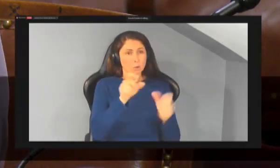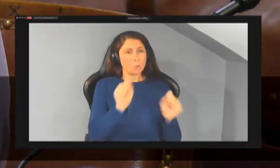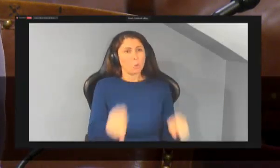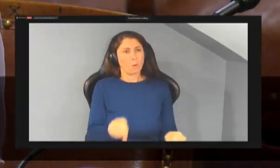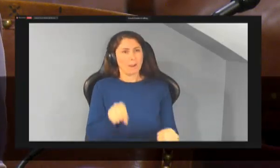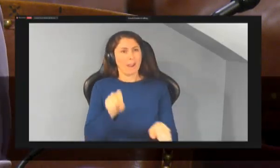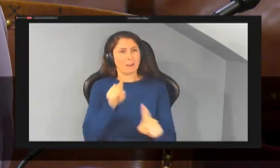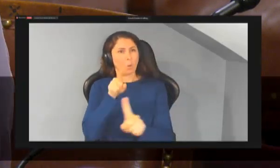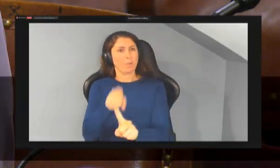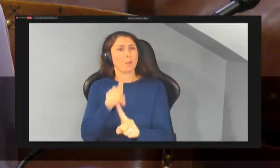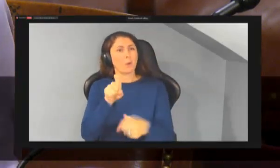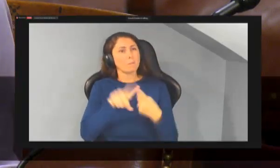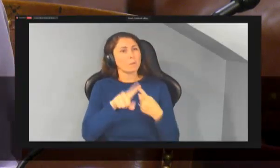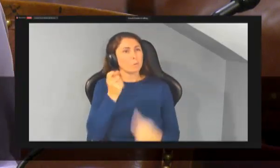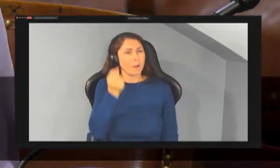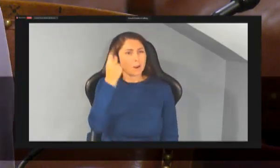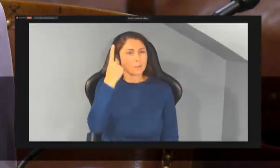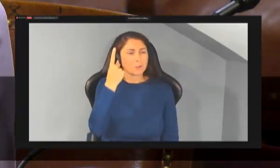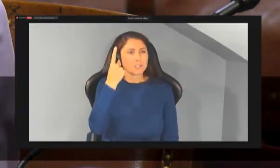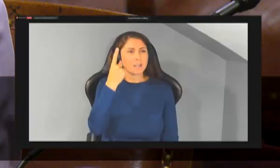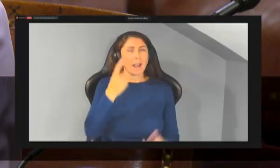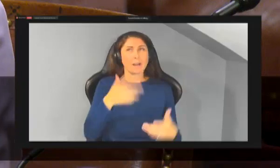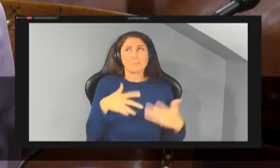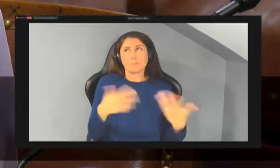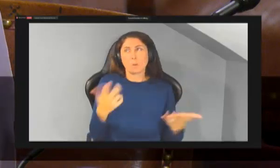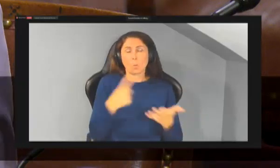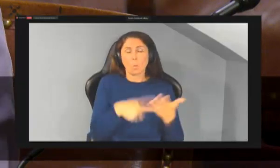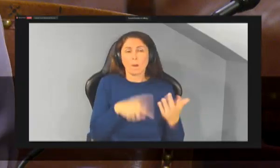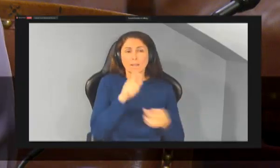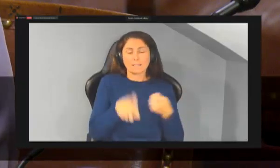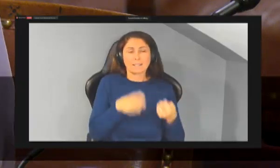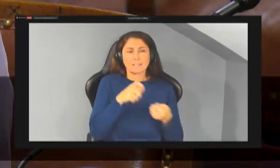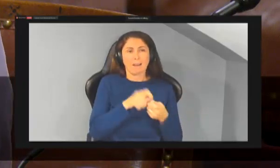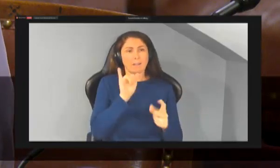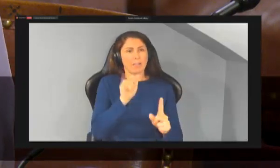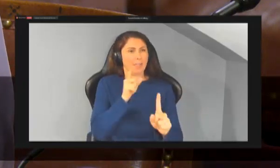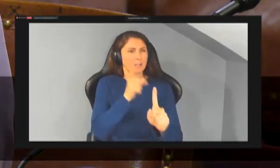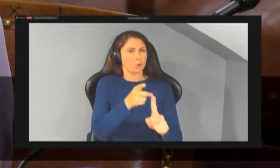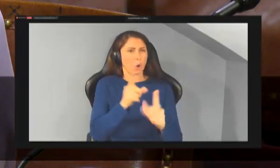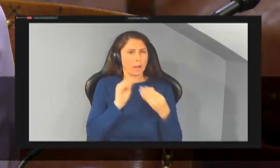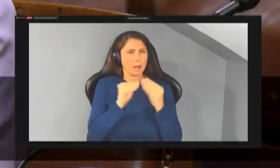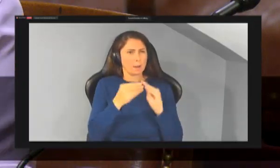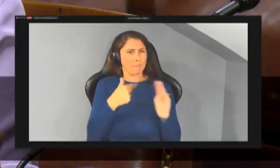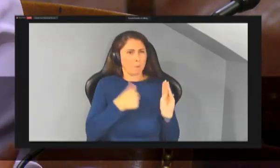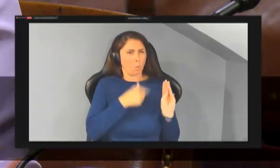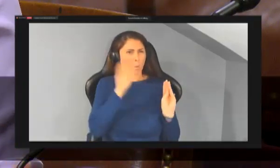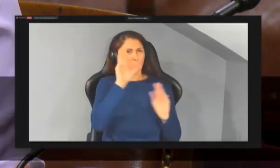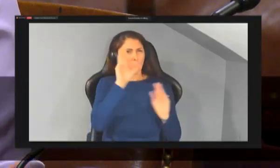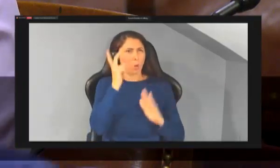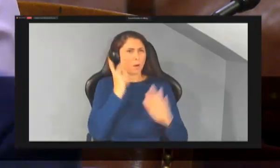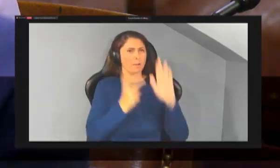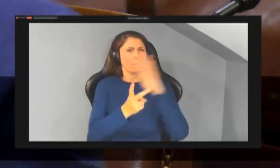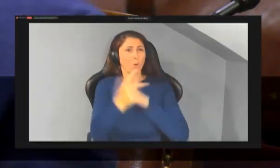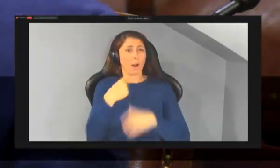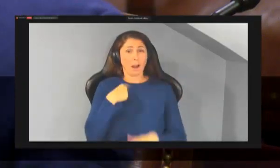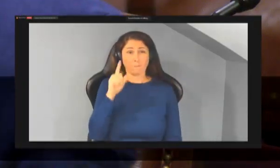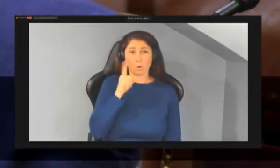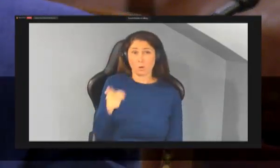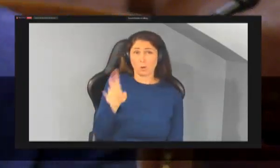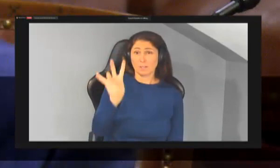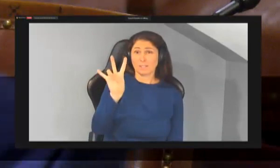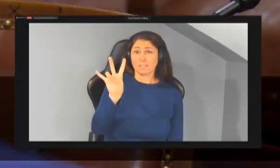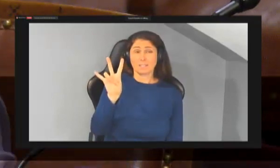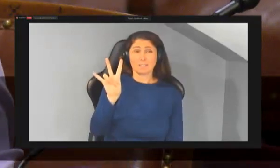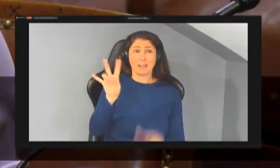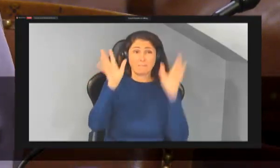we have to understand, you know, what is exactly the target number that we're looking for. I've heard that you want to have 7 deer an acre, and we've